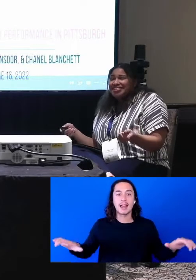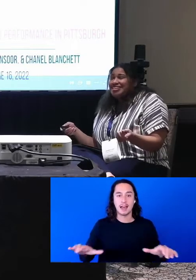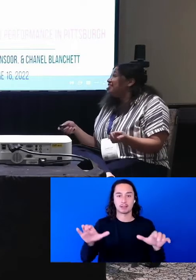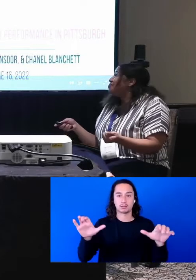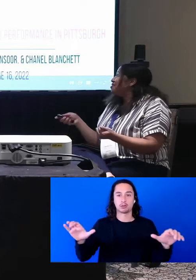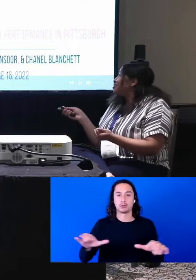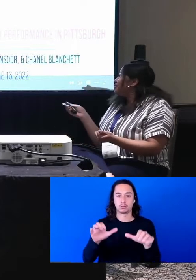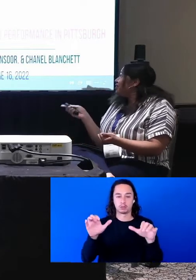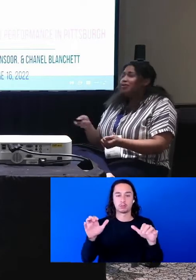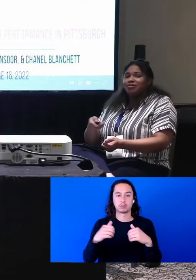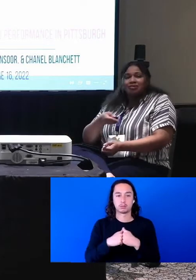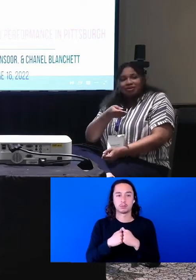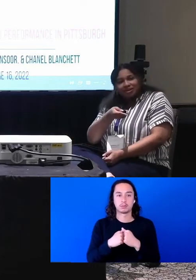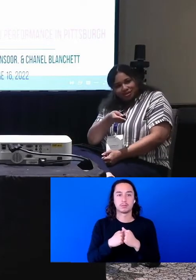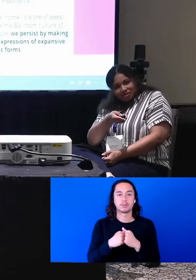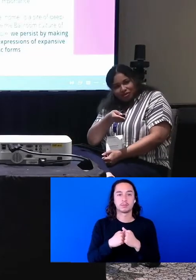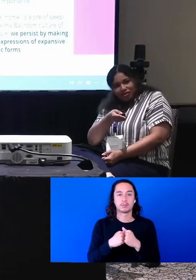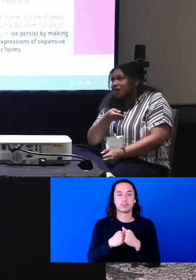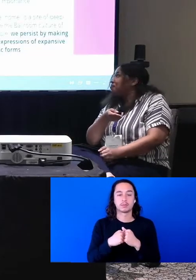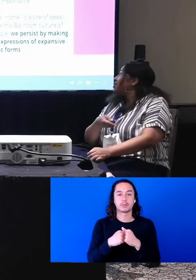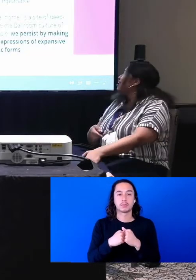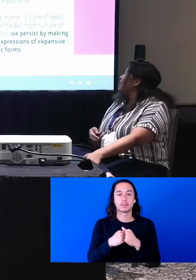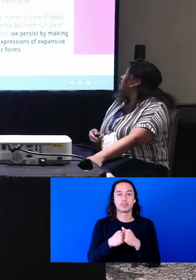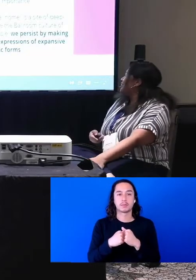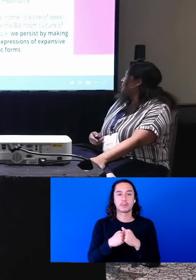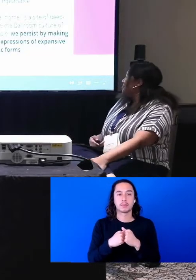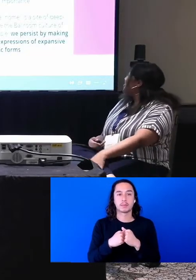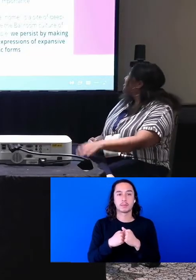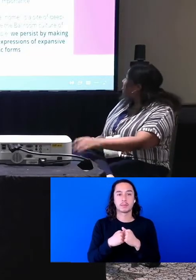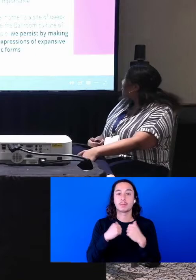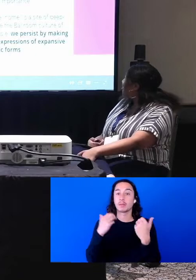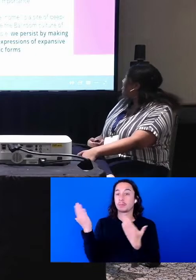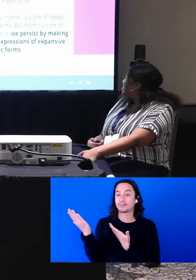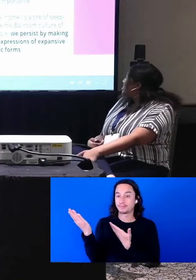up. So, it's over there.